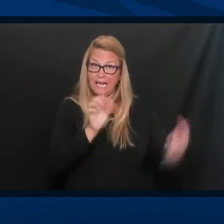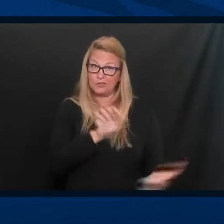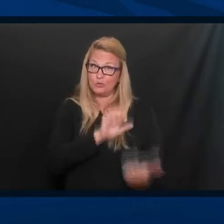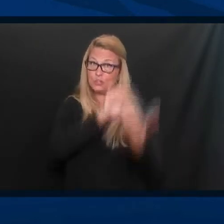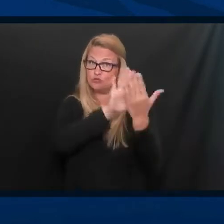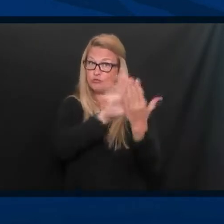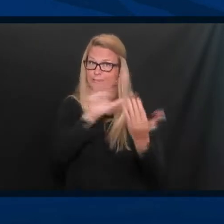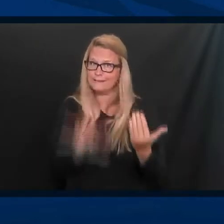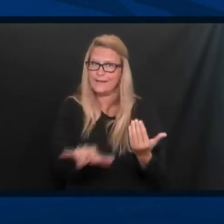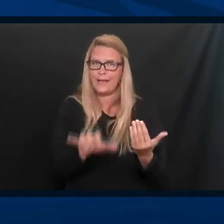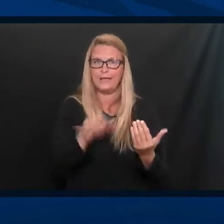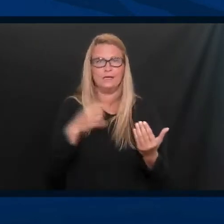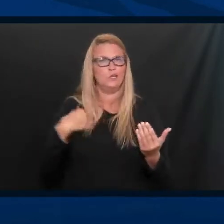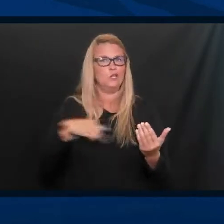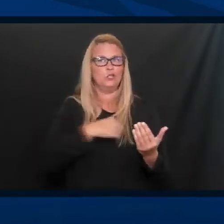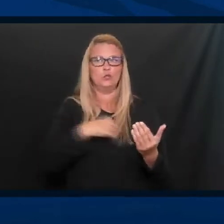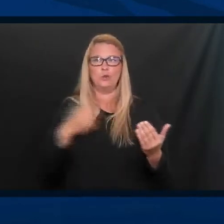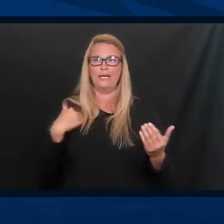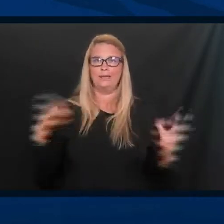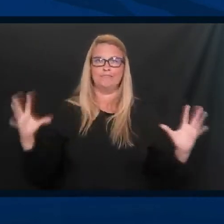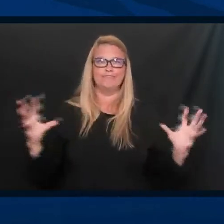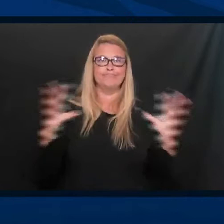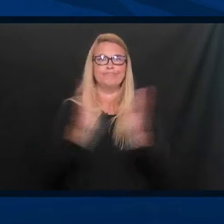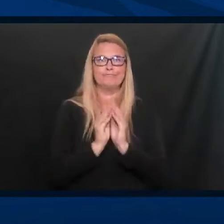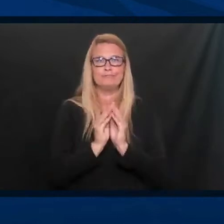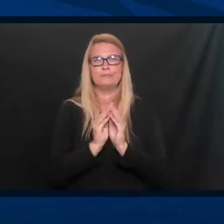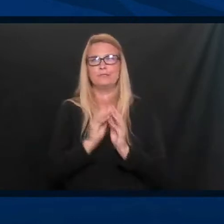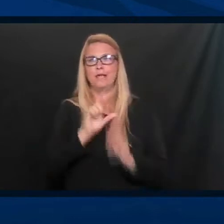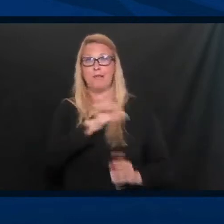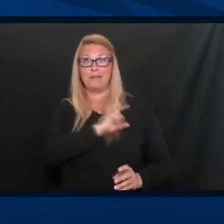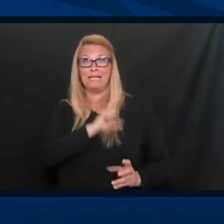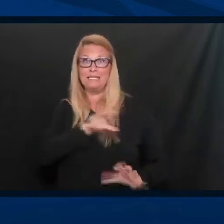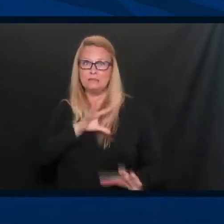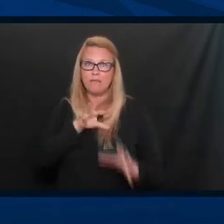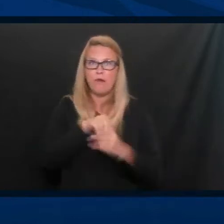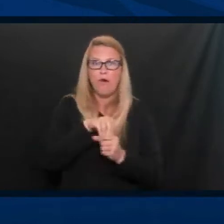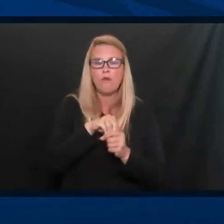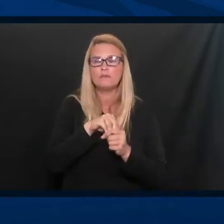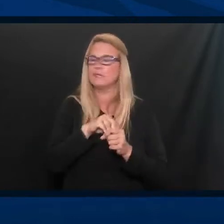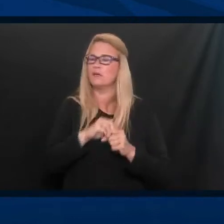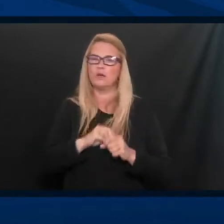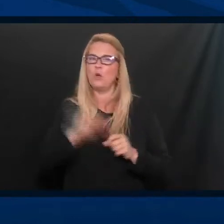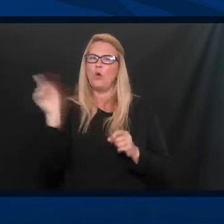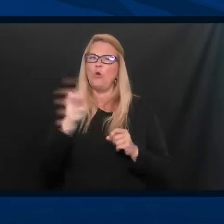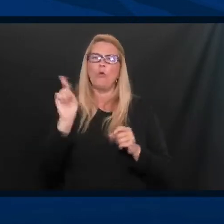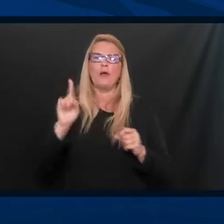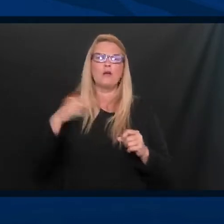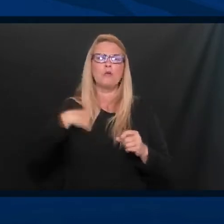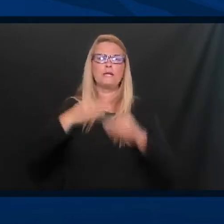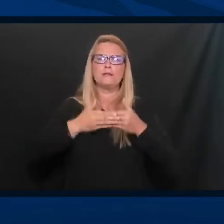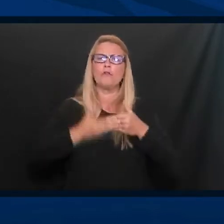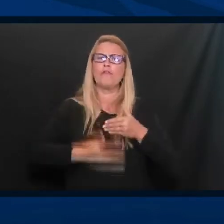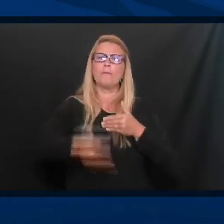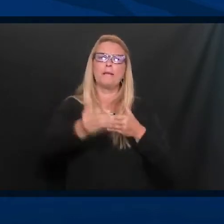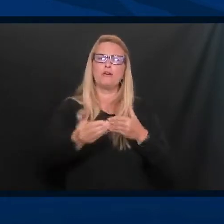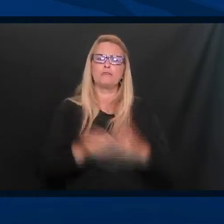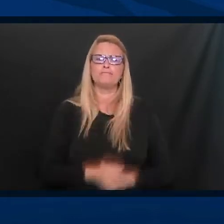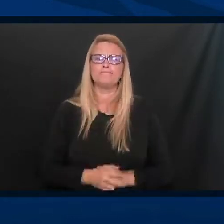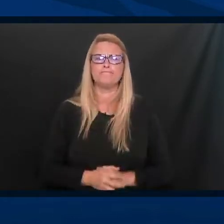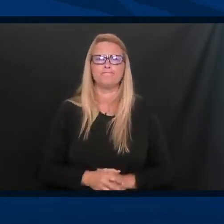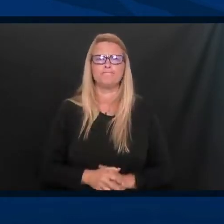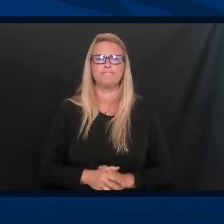you reconvene a council? Do you bring law enforcement in? Where do you go from here, Bill? Thank you.